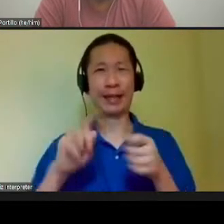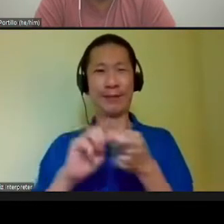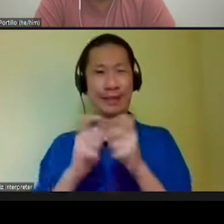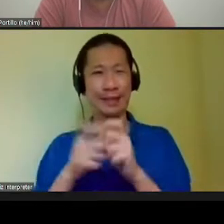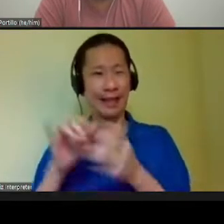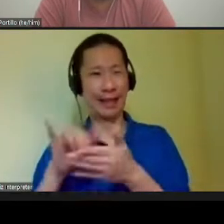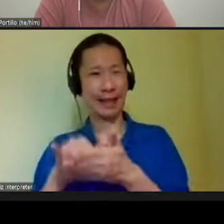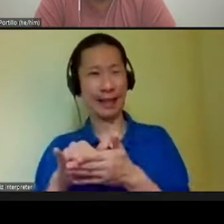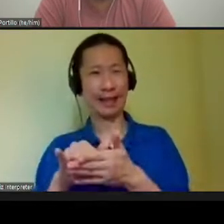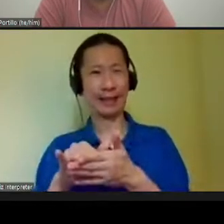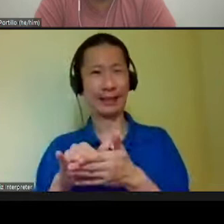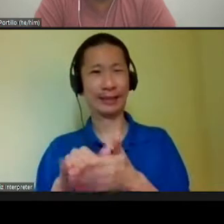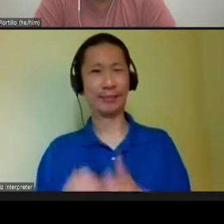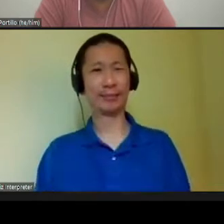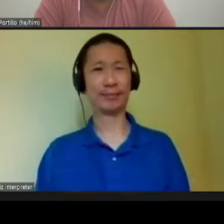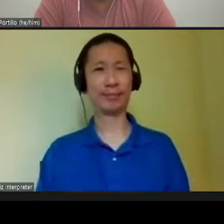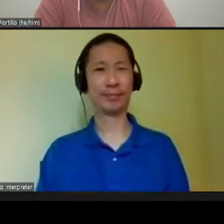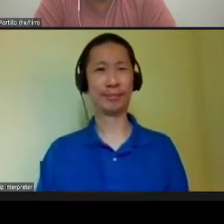that?